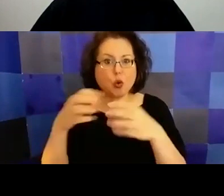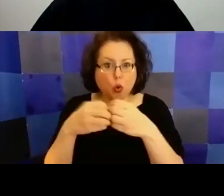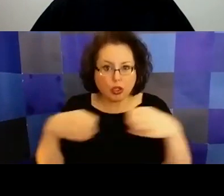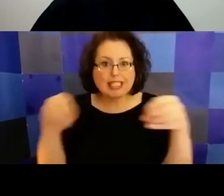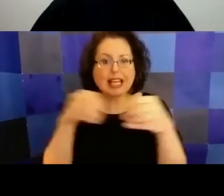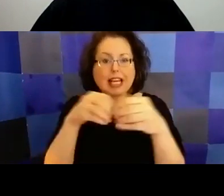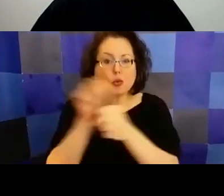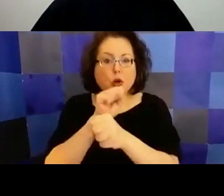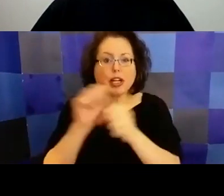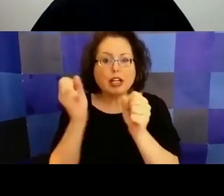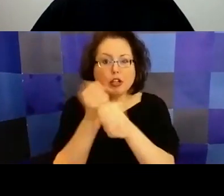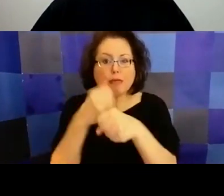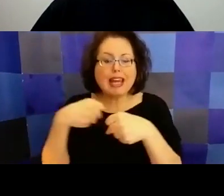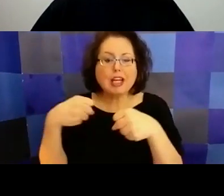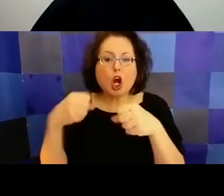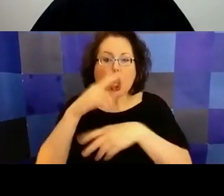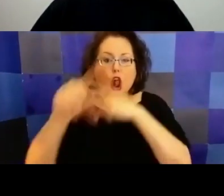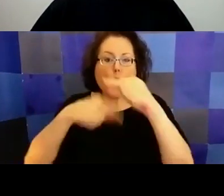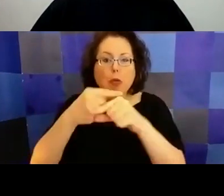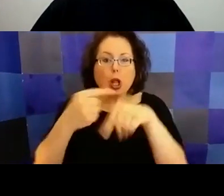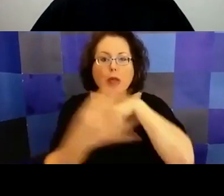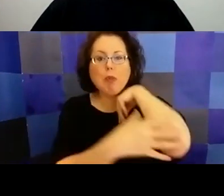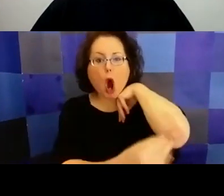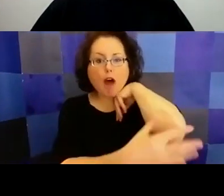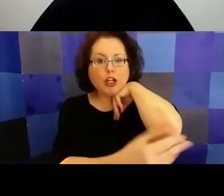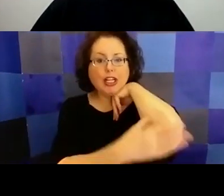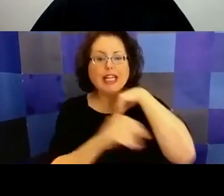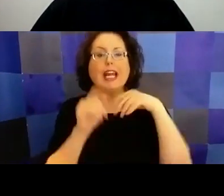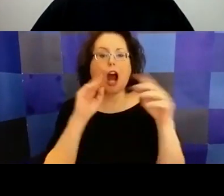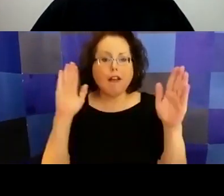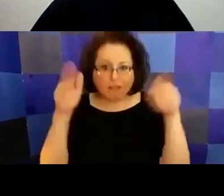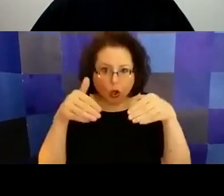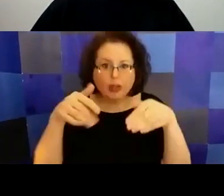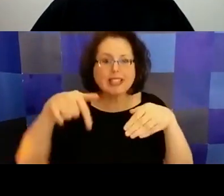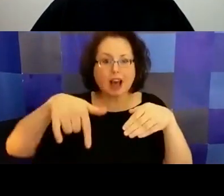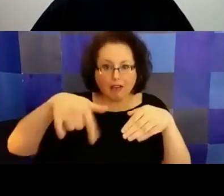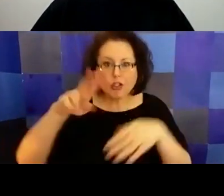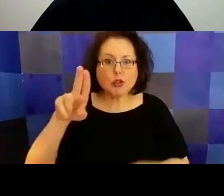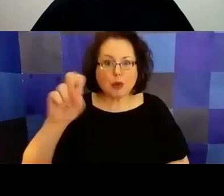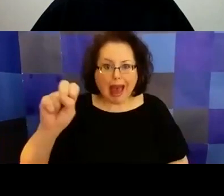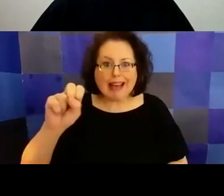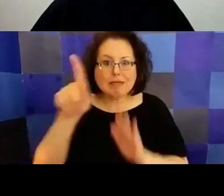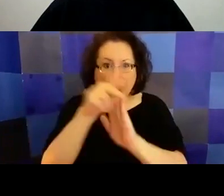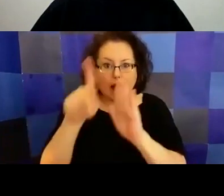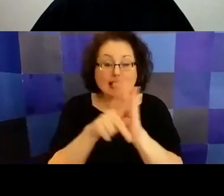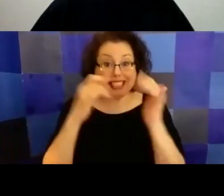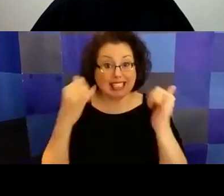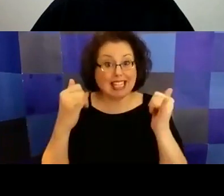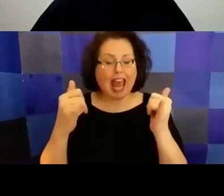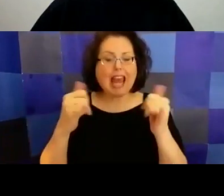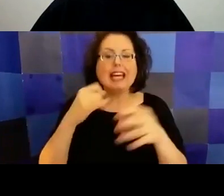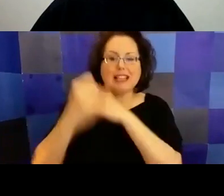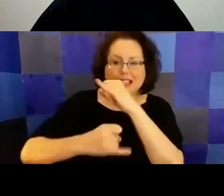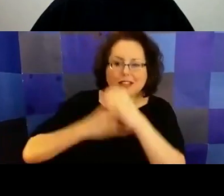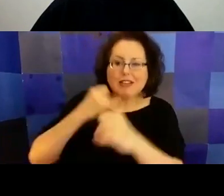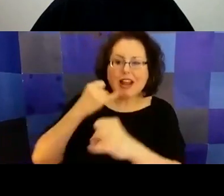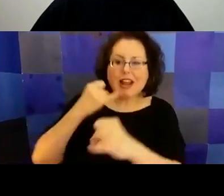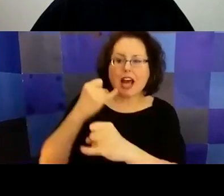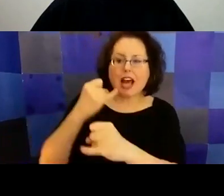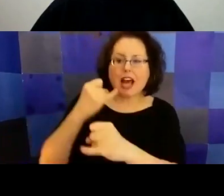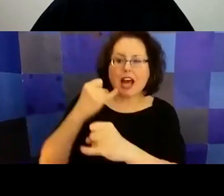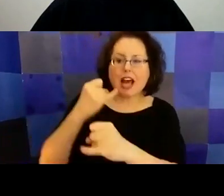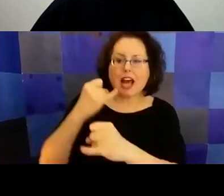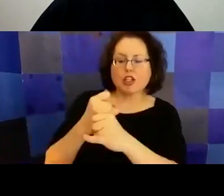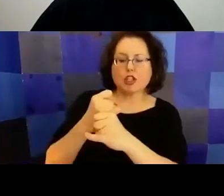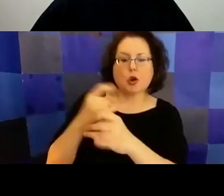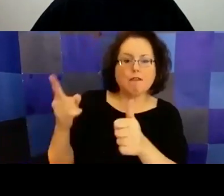to make global poverty a focus of U.S. foreign policy. So today I'll be focusing on the international affairs budget, which is one of our main